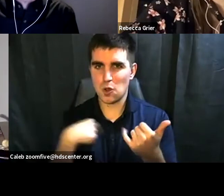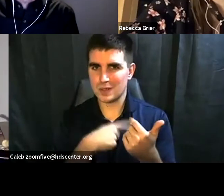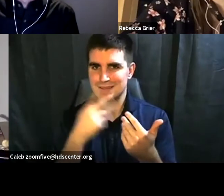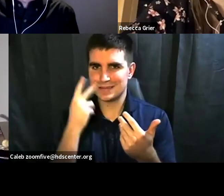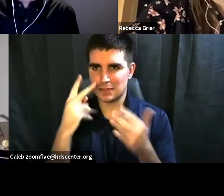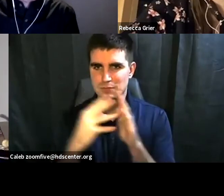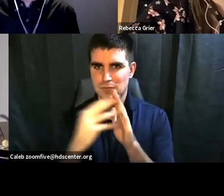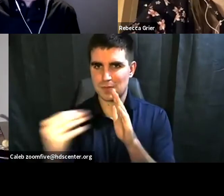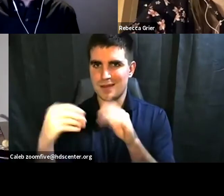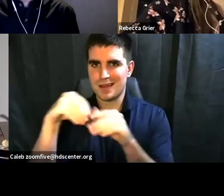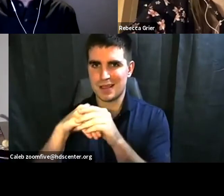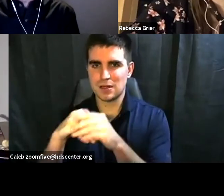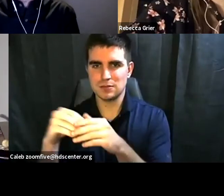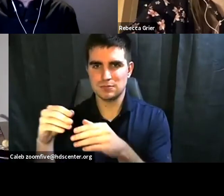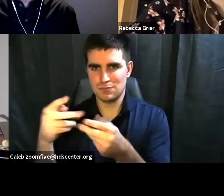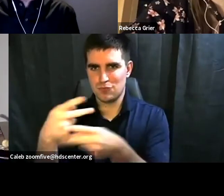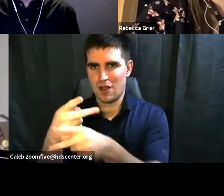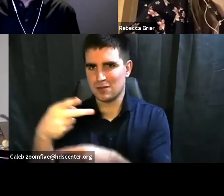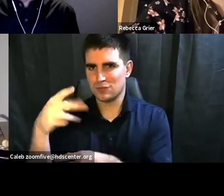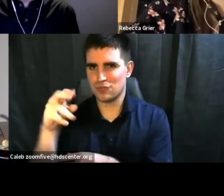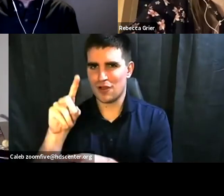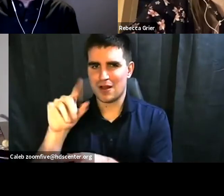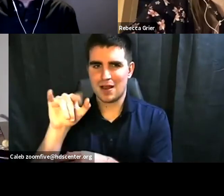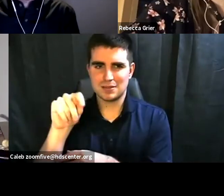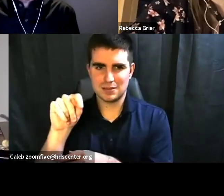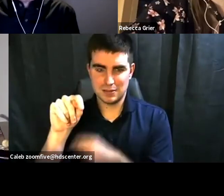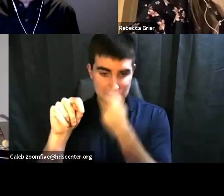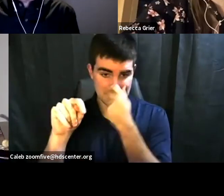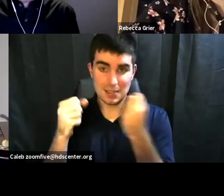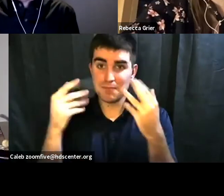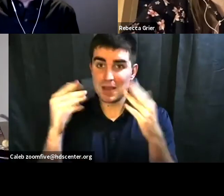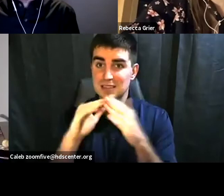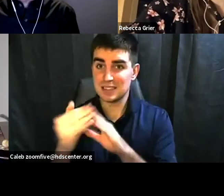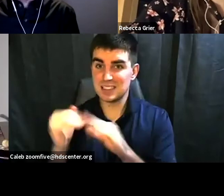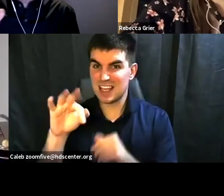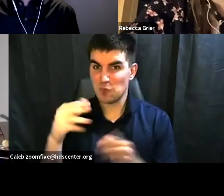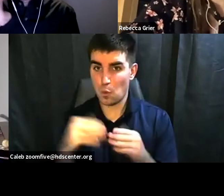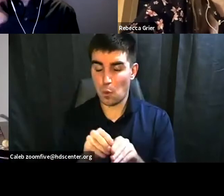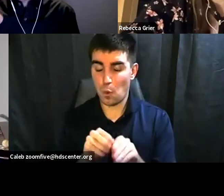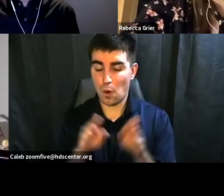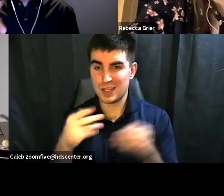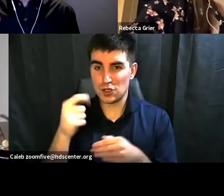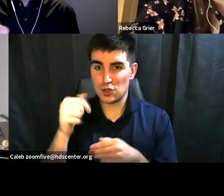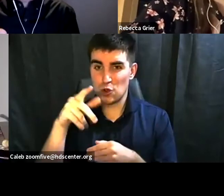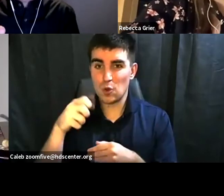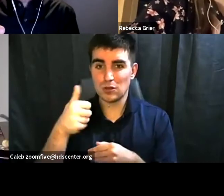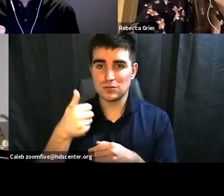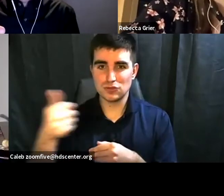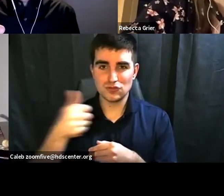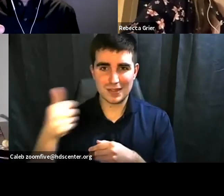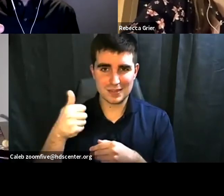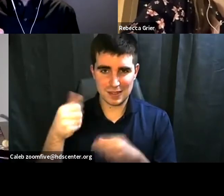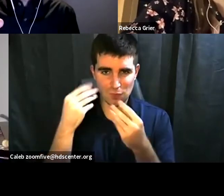products. So for example, in many cities, if you open up the Google transit information, you will see fullness